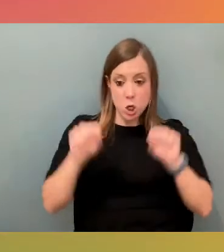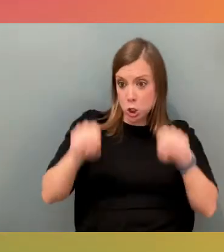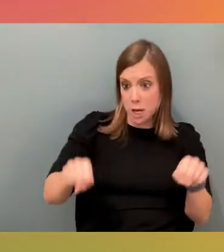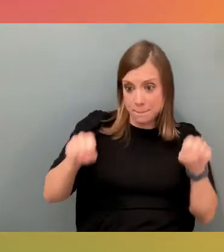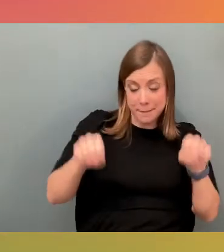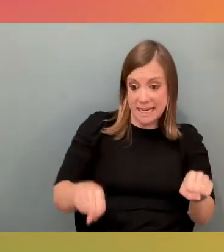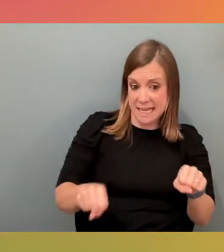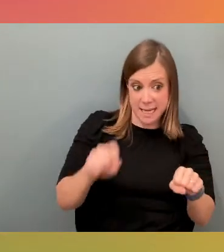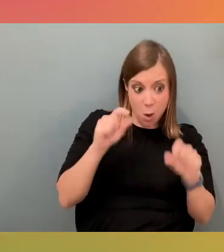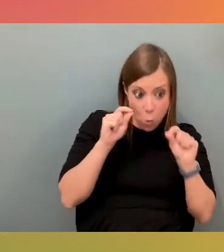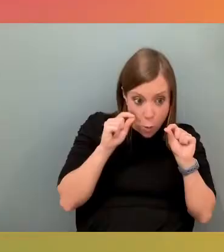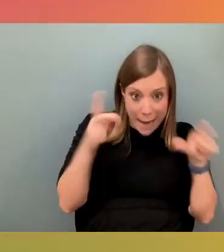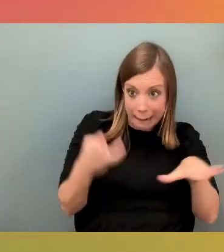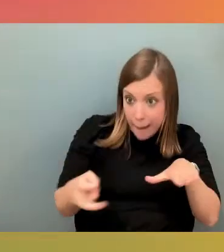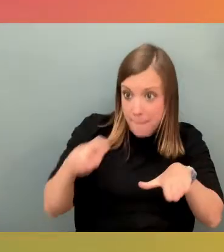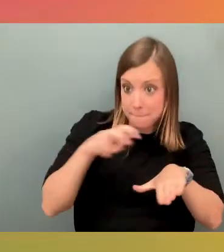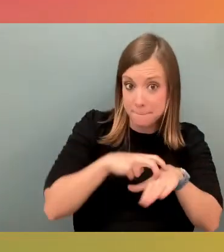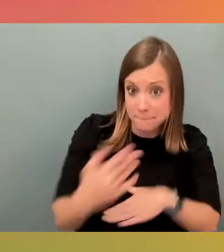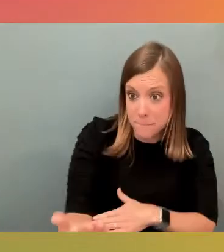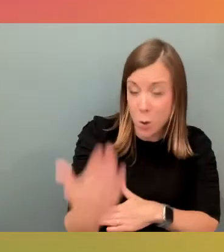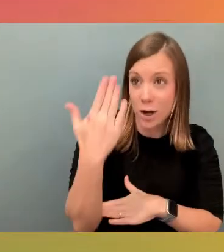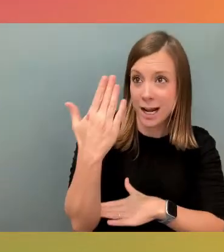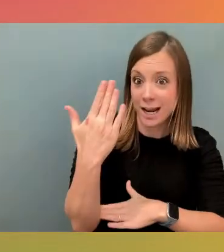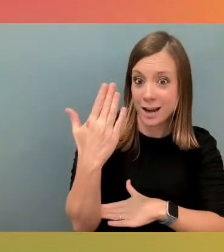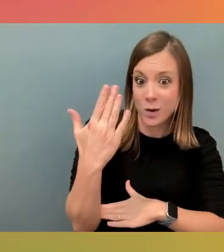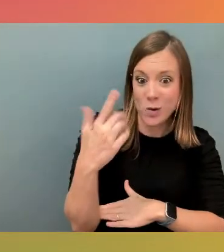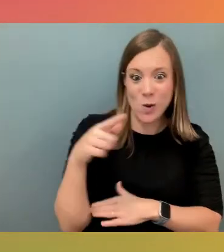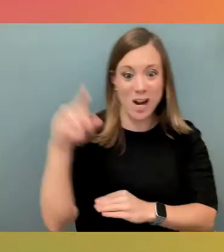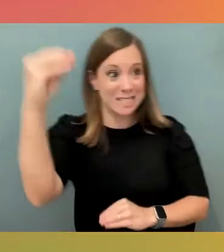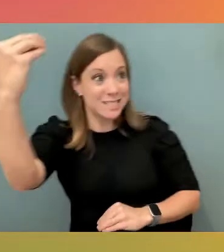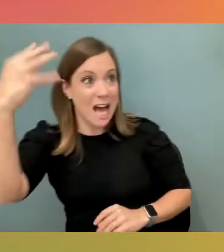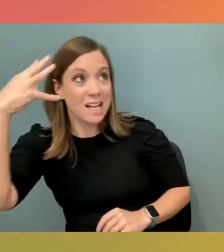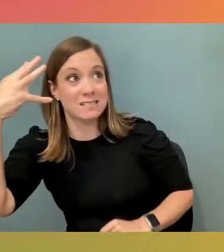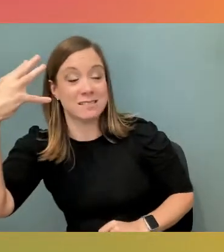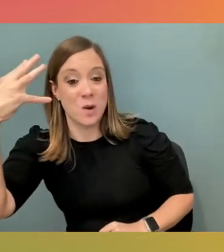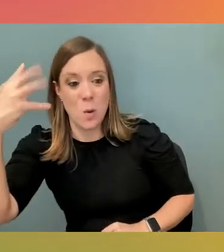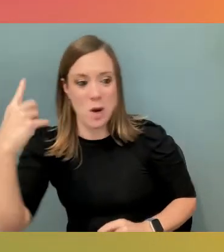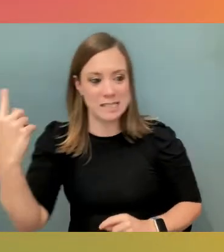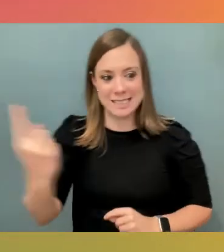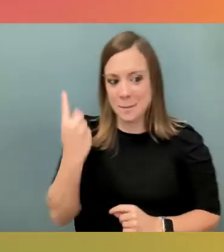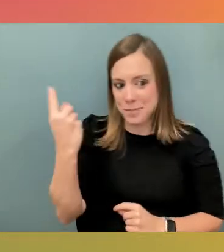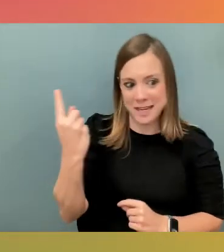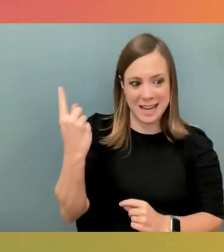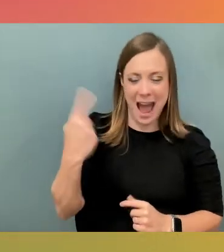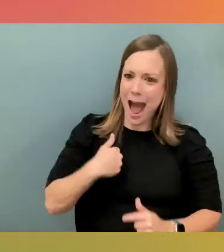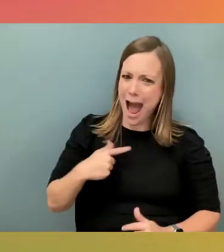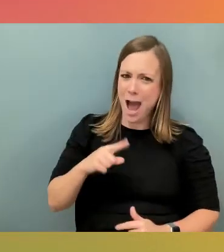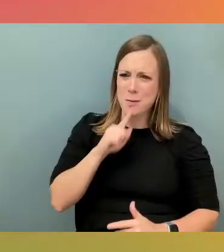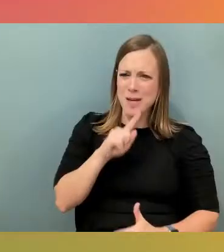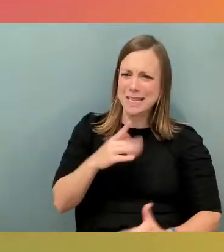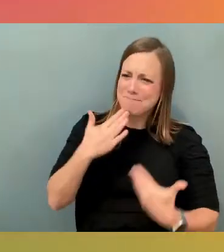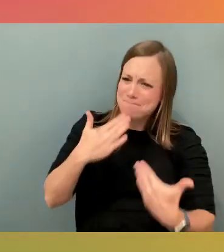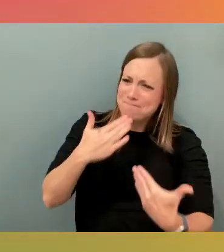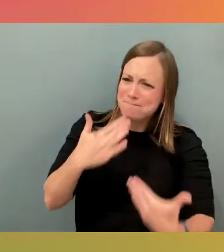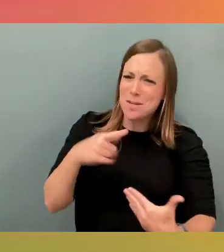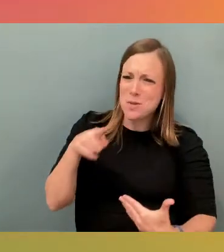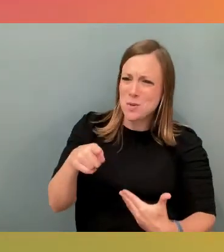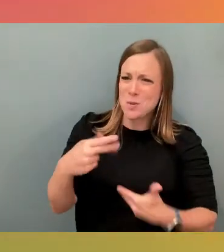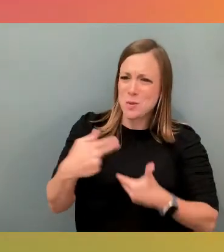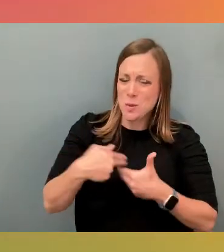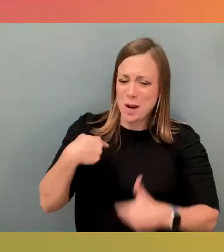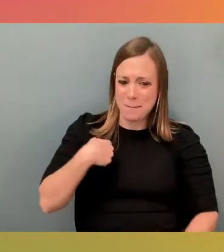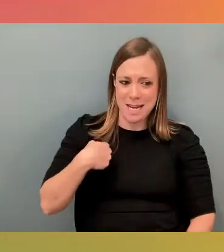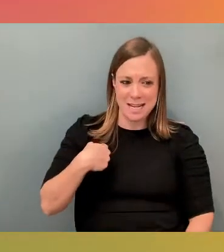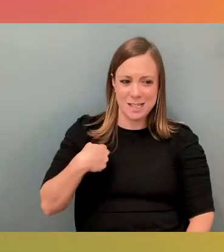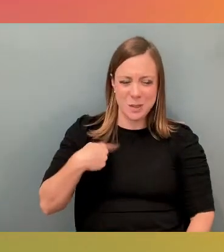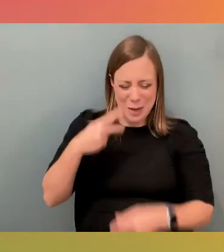morning, just making your way here, the fact that you are here. I'm so grateful that you're here. And hold on to